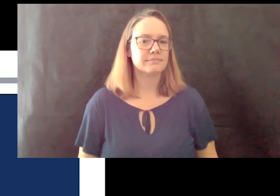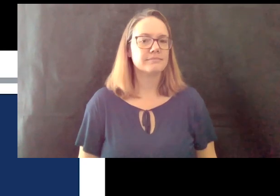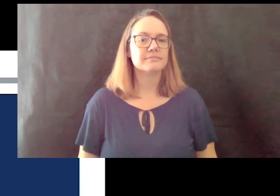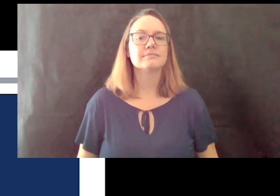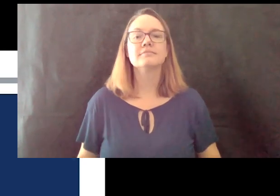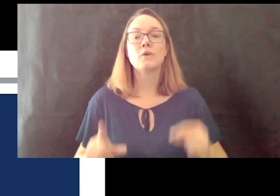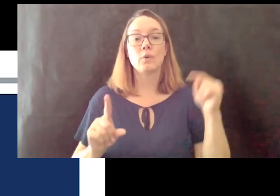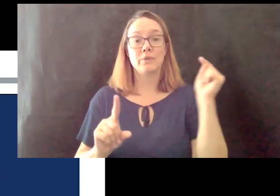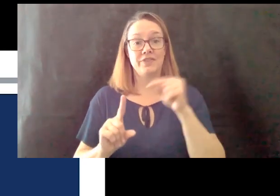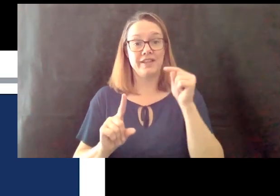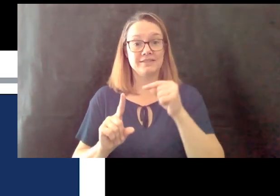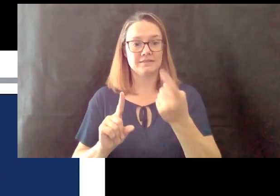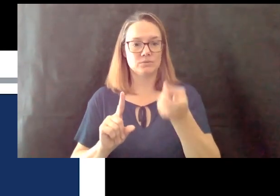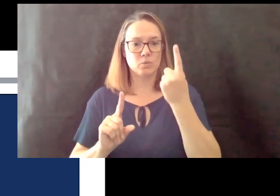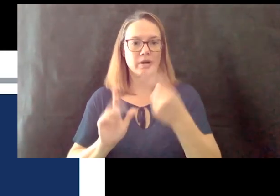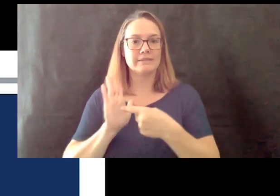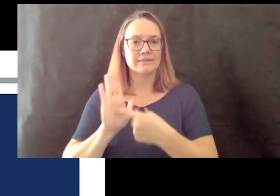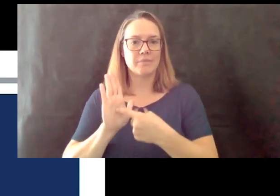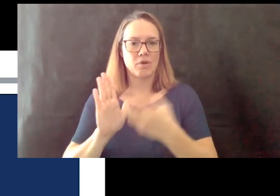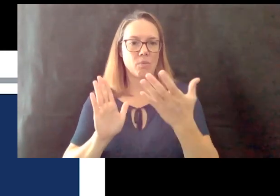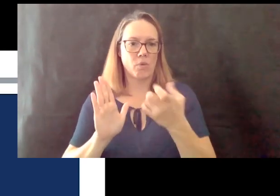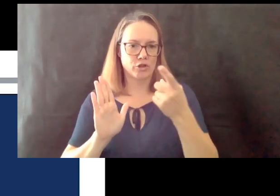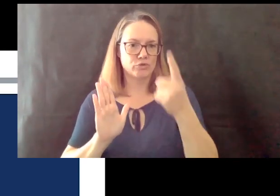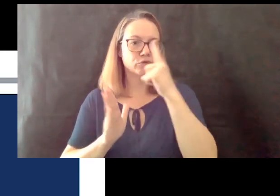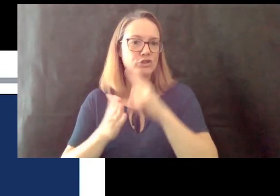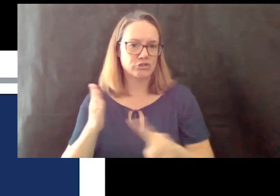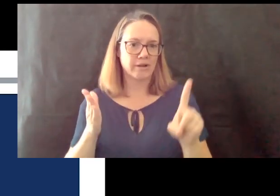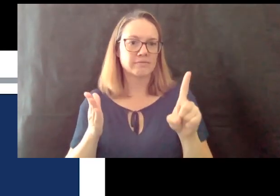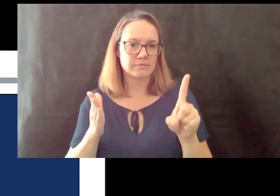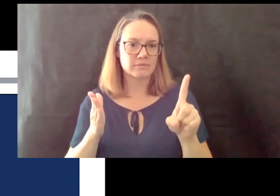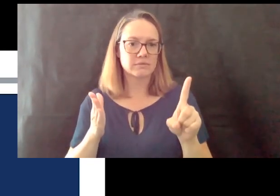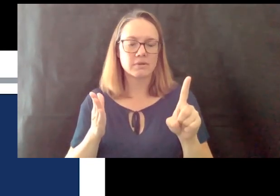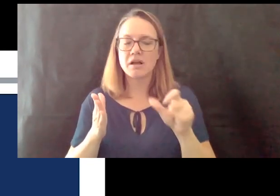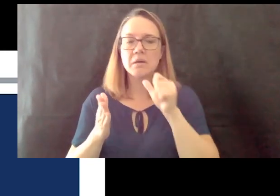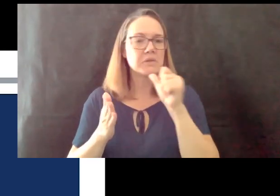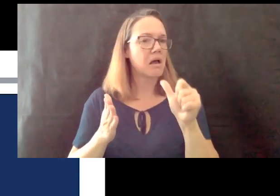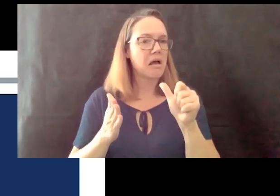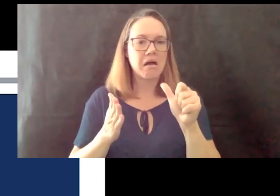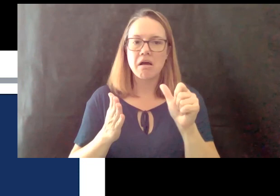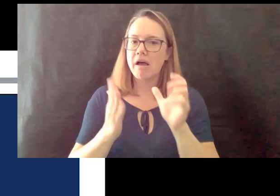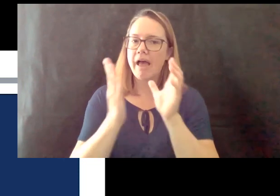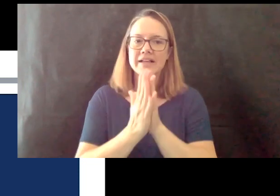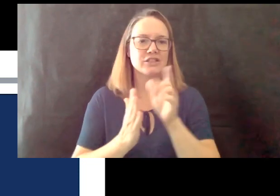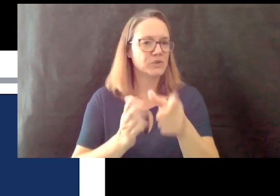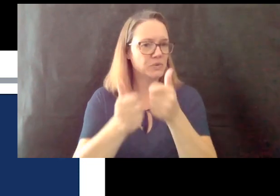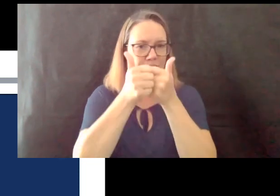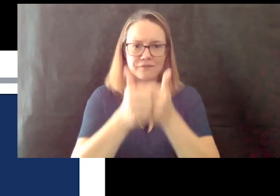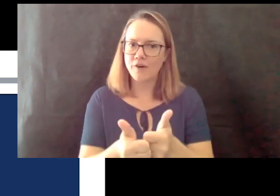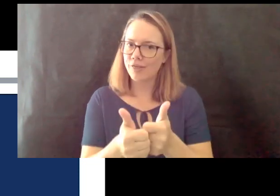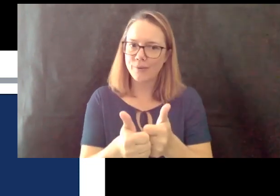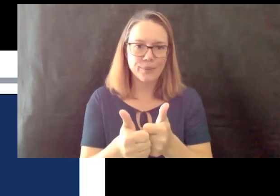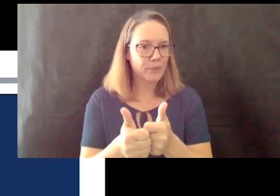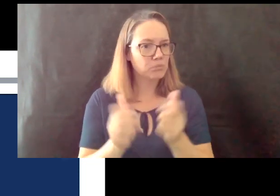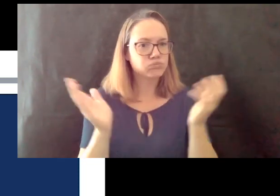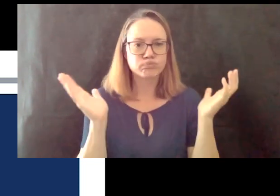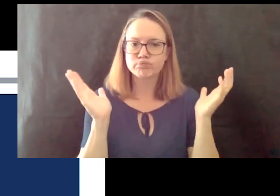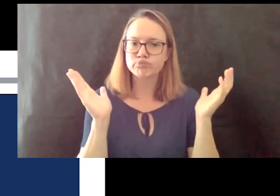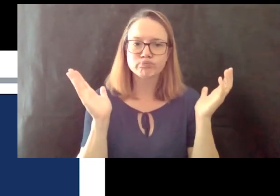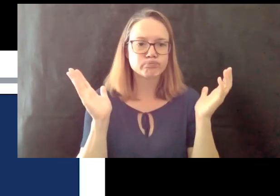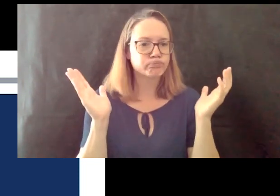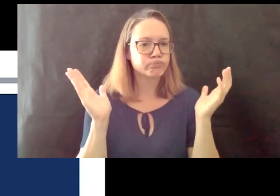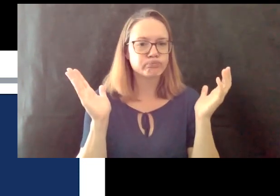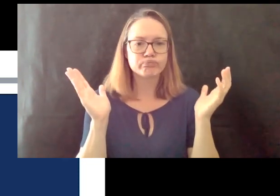Definitely not. And so this is just an example I want everybody to check out. I'm not asking people to follow the